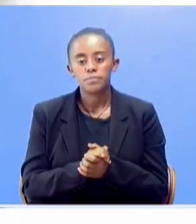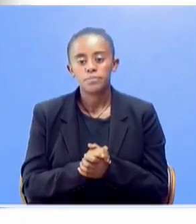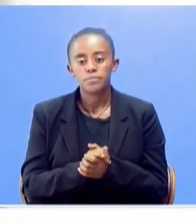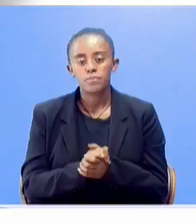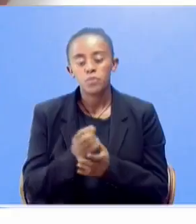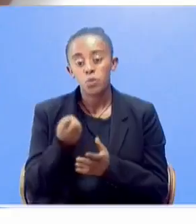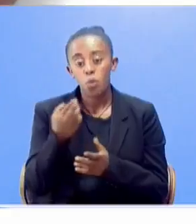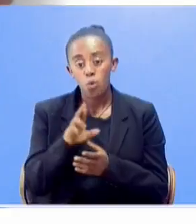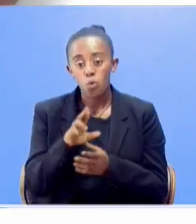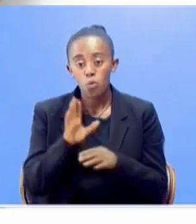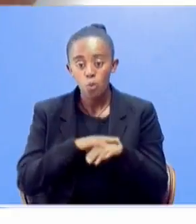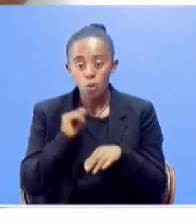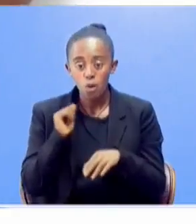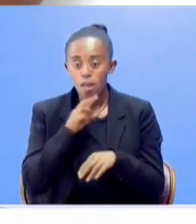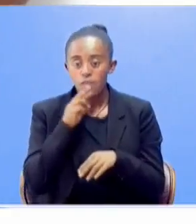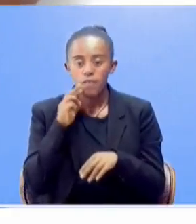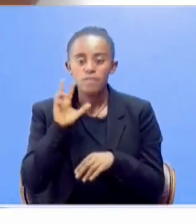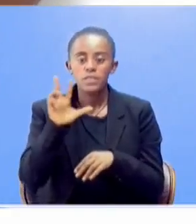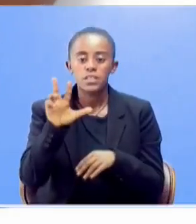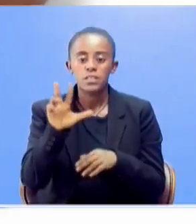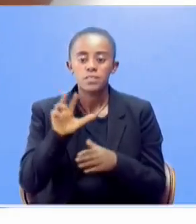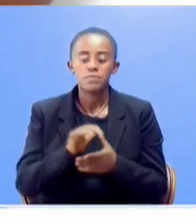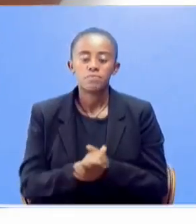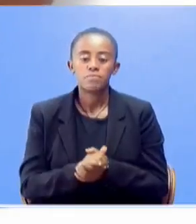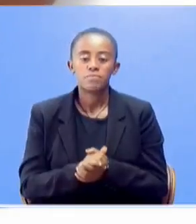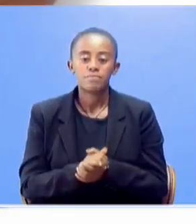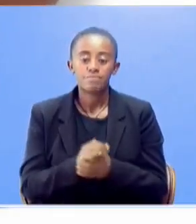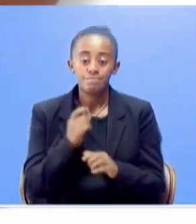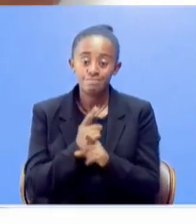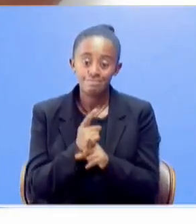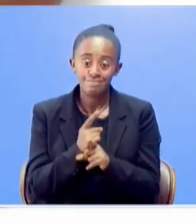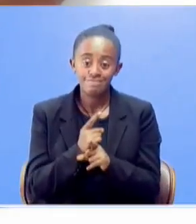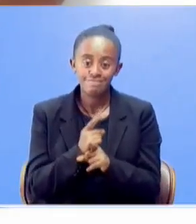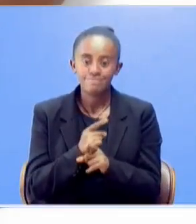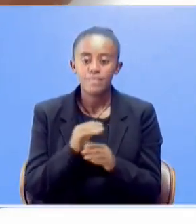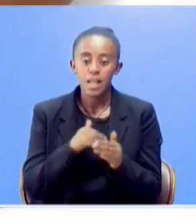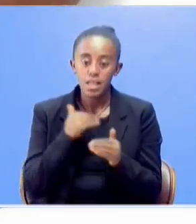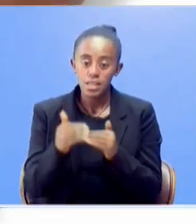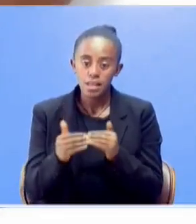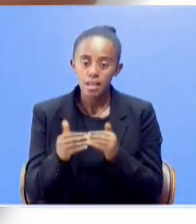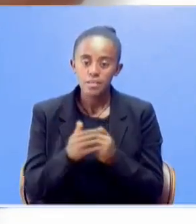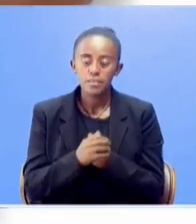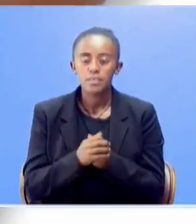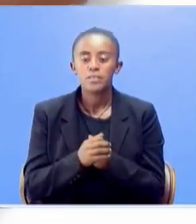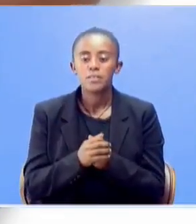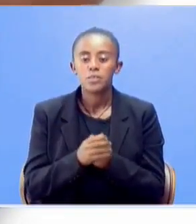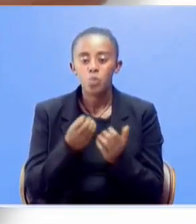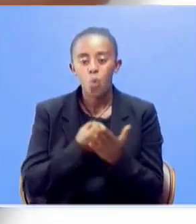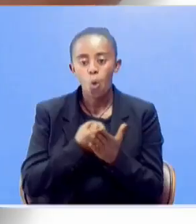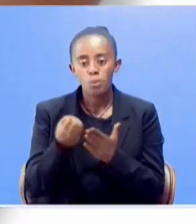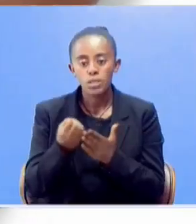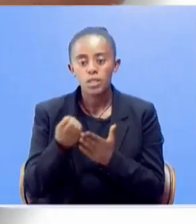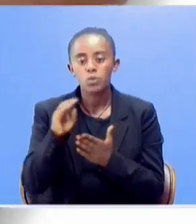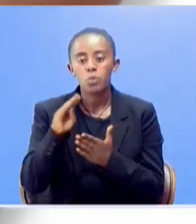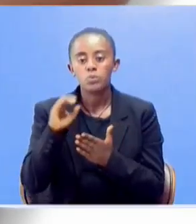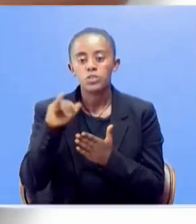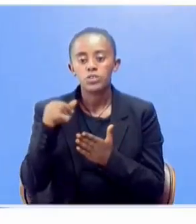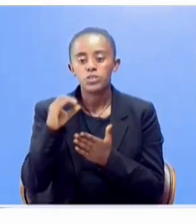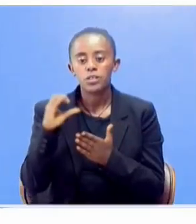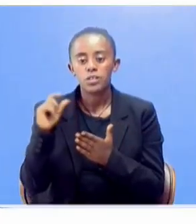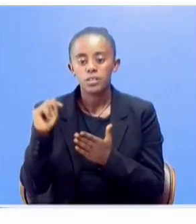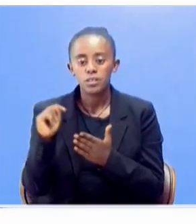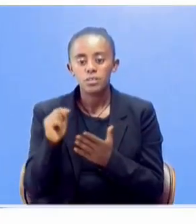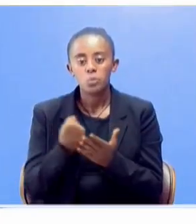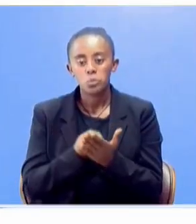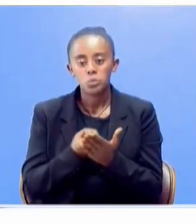Or what we call verb 3. All right? Then, object